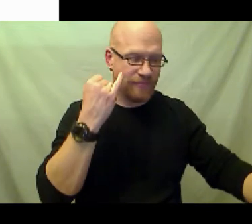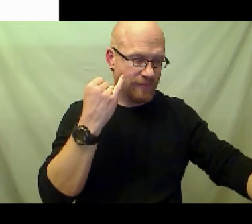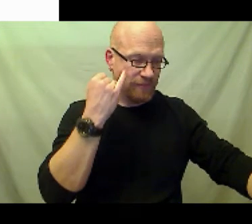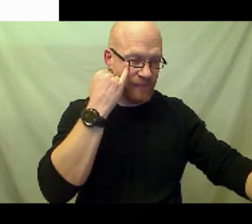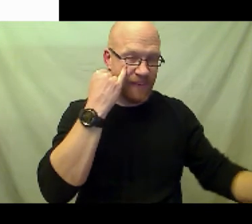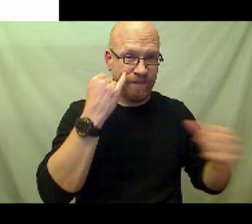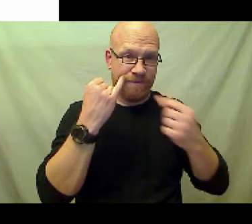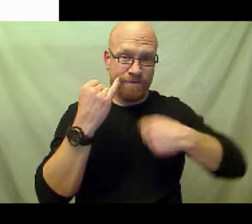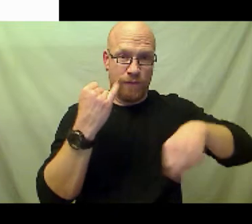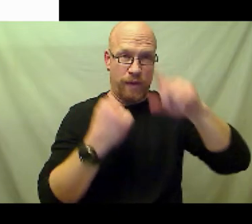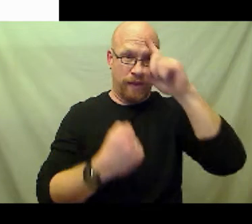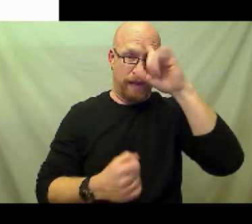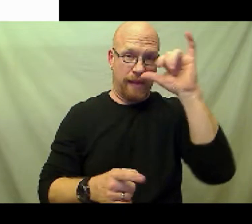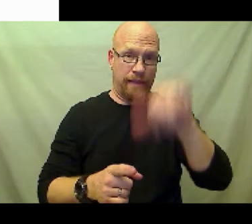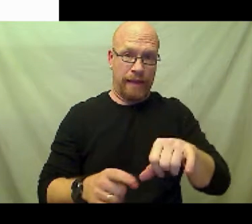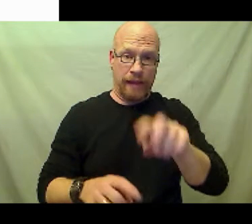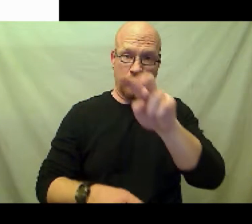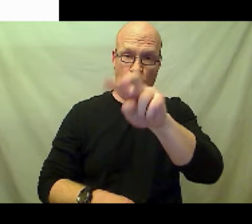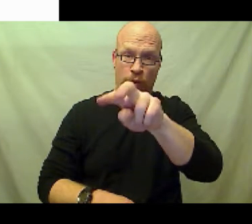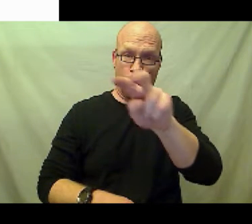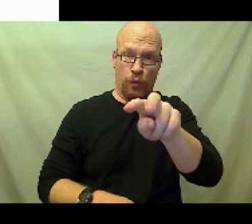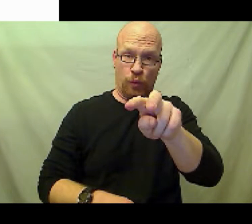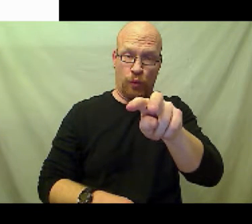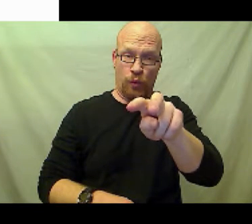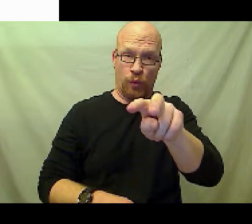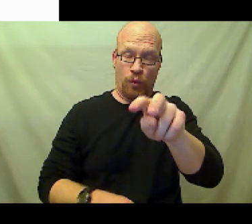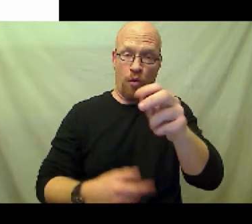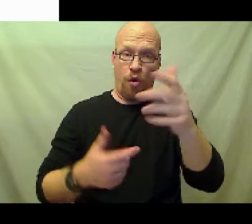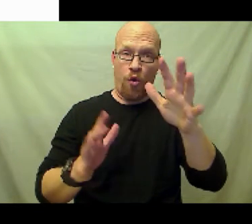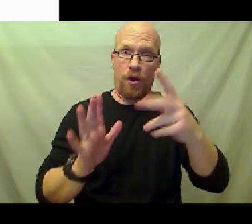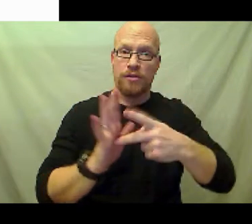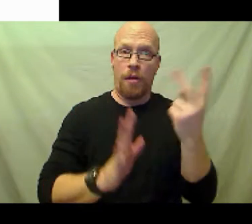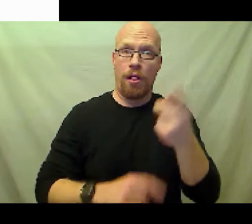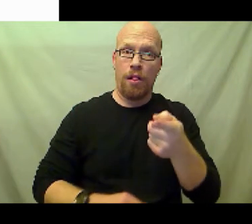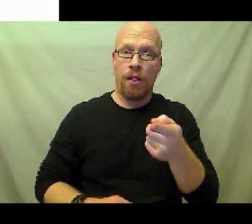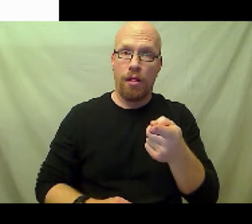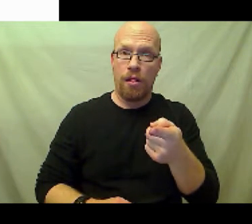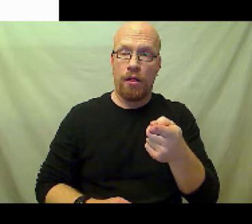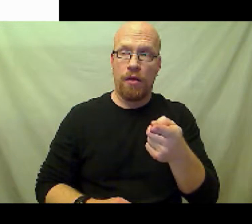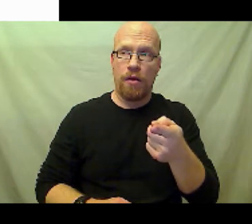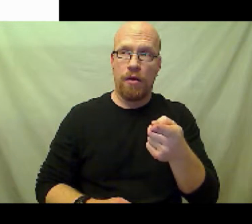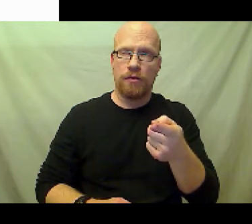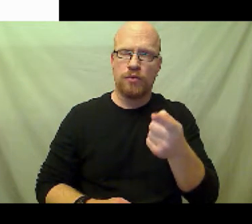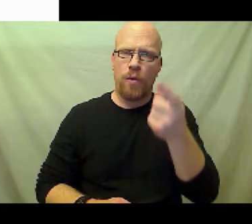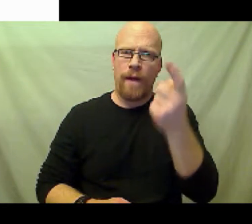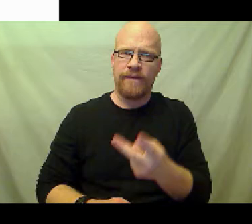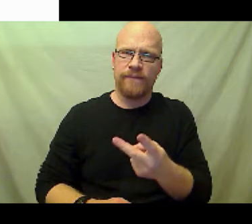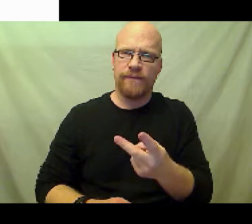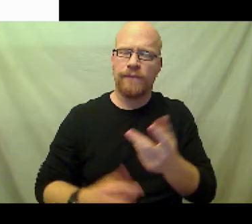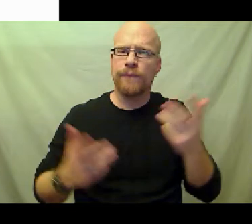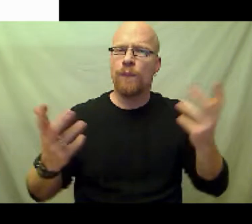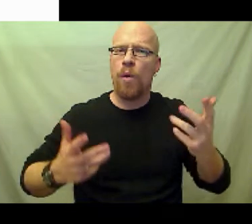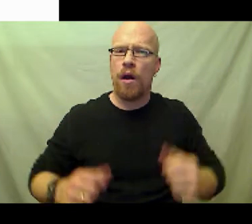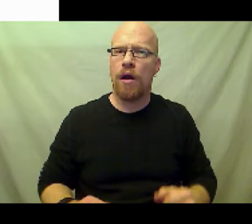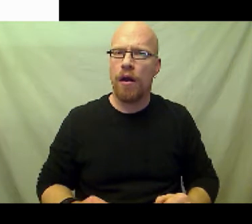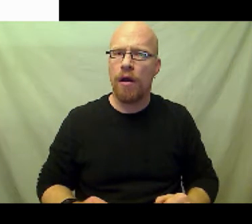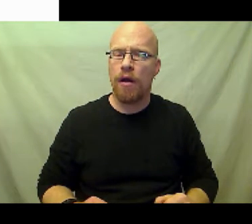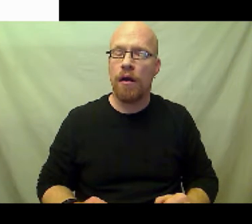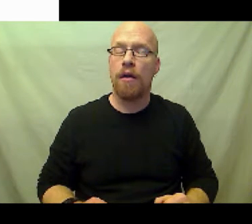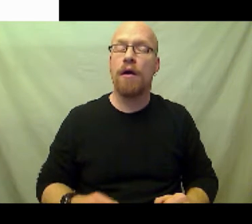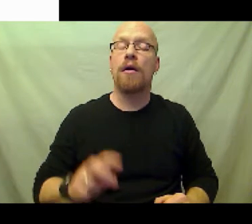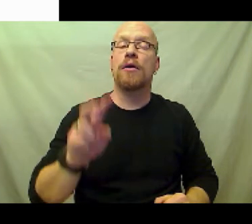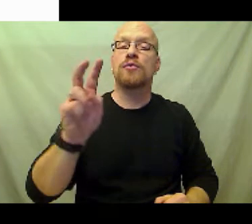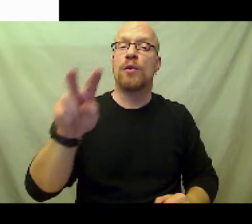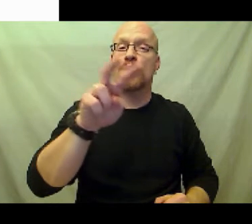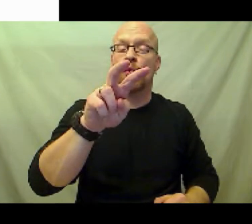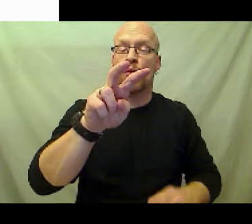So if that's our pattern, now 22 has already been doubled in our model. So take half of